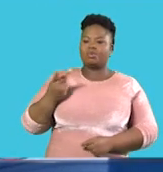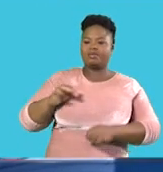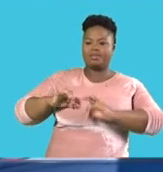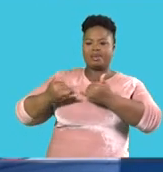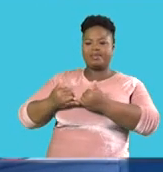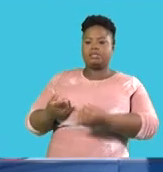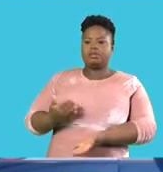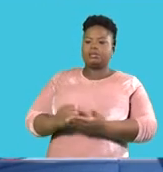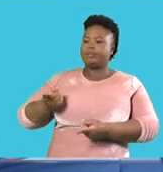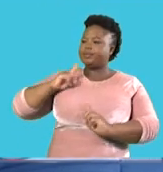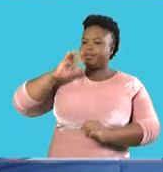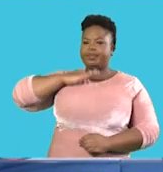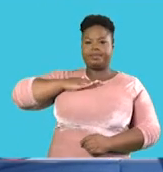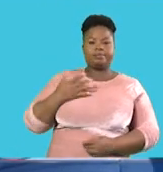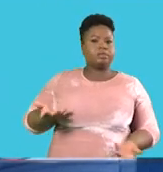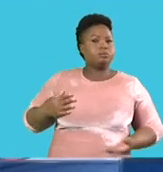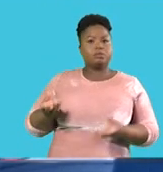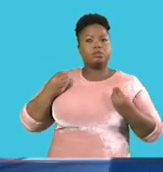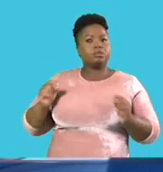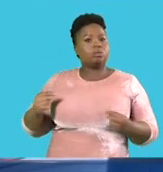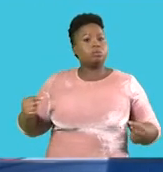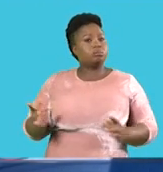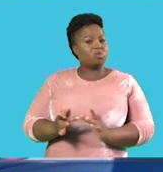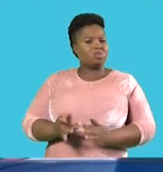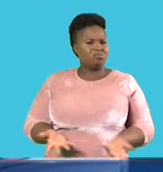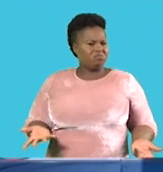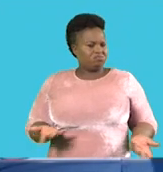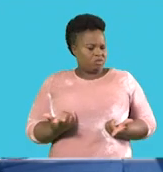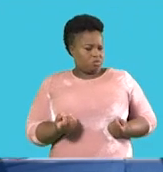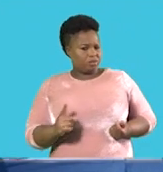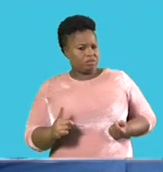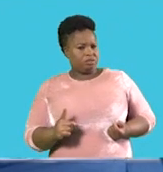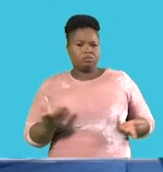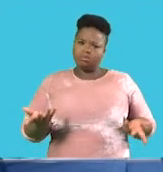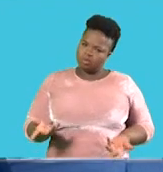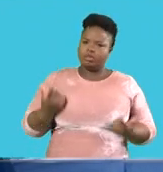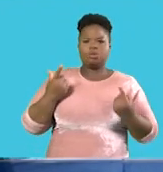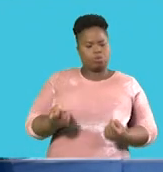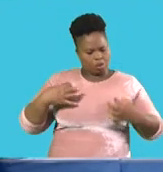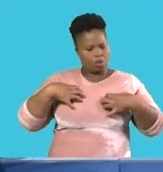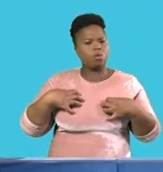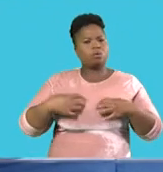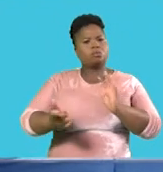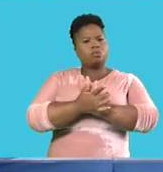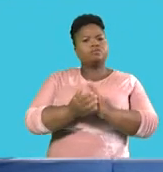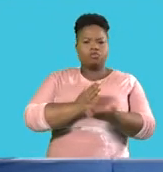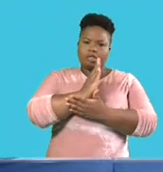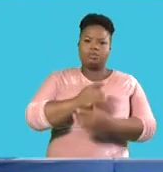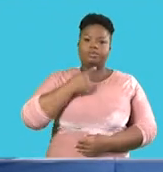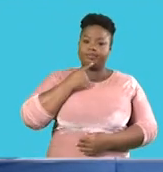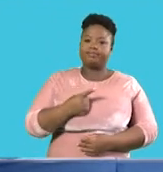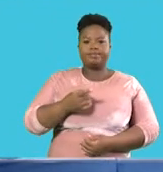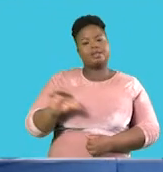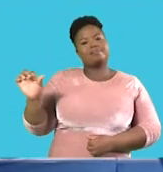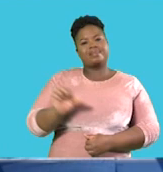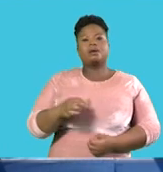company return unanswered. You can't find them, you can't get a hold of them. What do we do as a company? We exercise our lawful right to say that they can